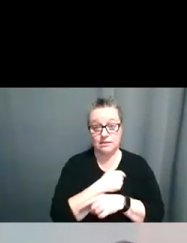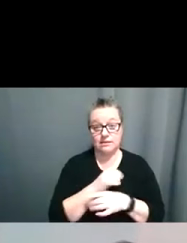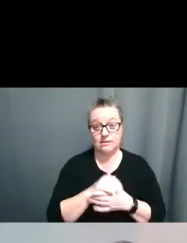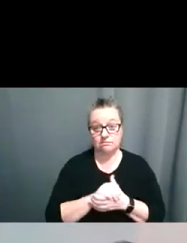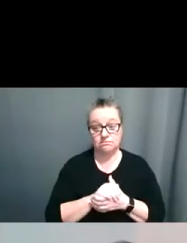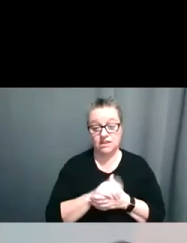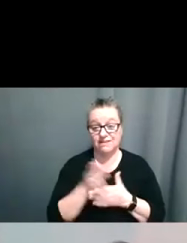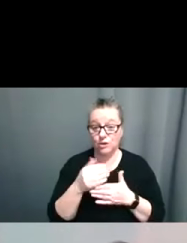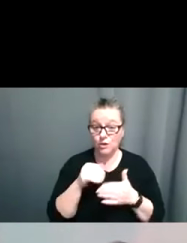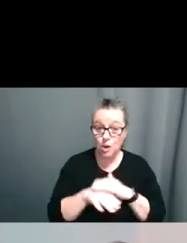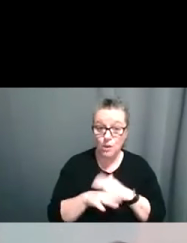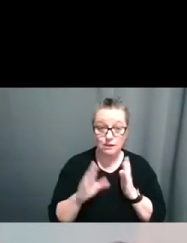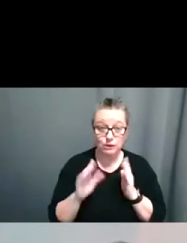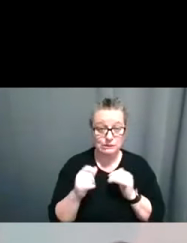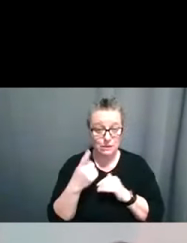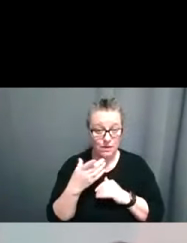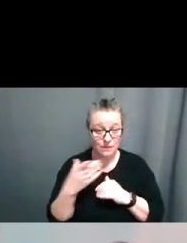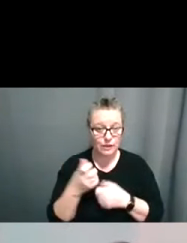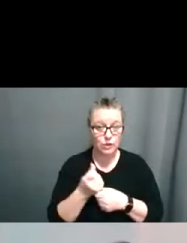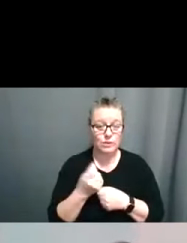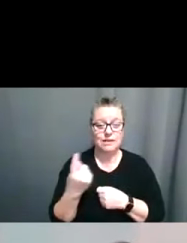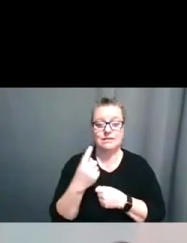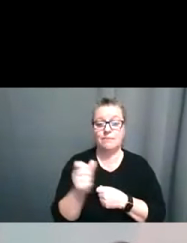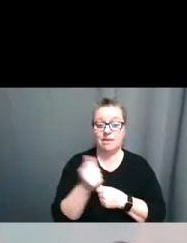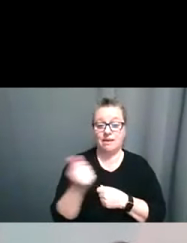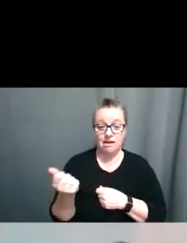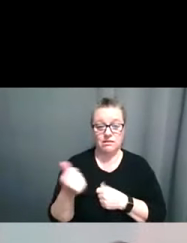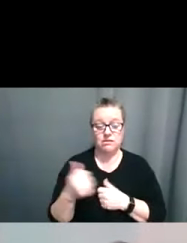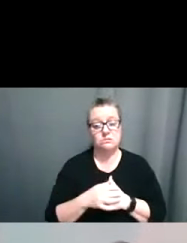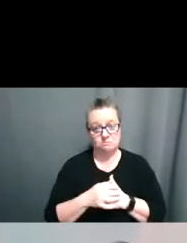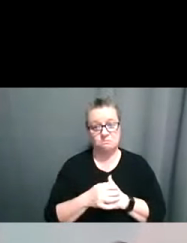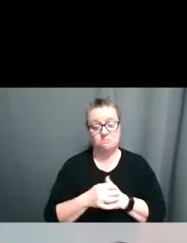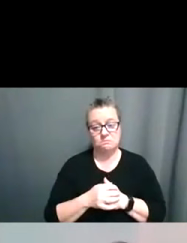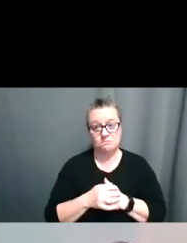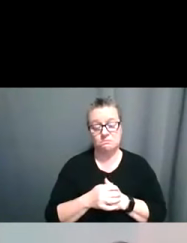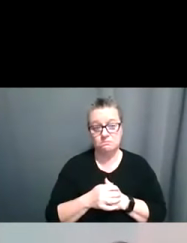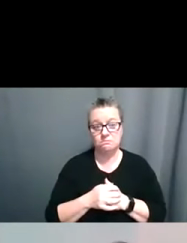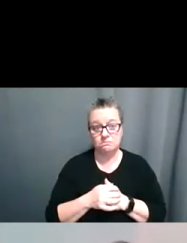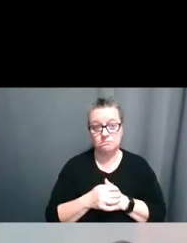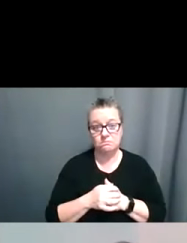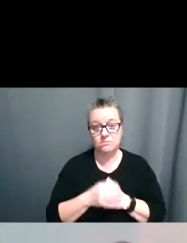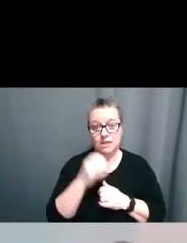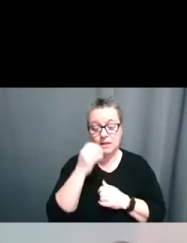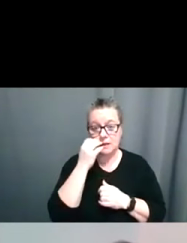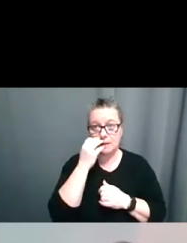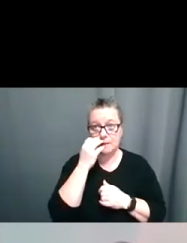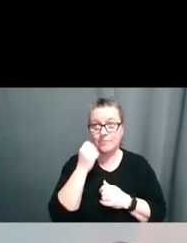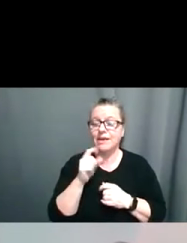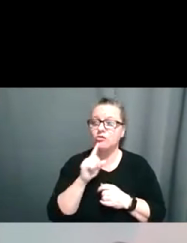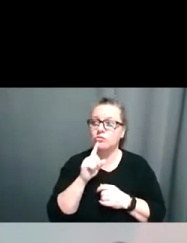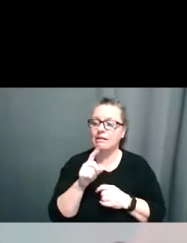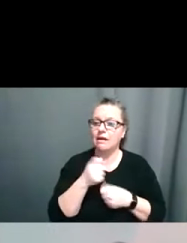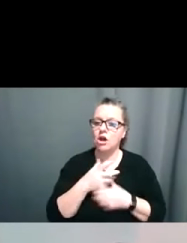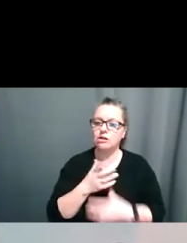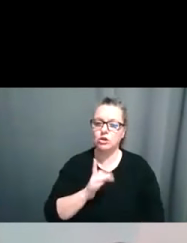and you're expecting one thing and you get something totally different, it can just really rock your confidence